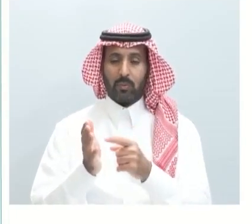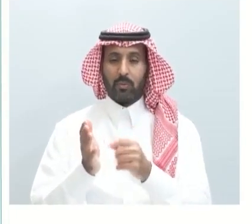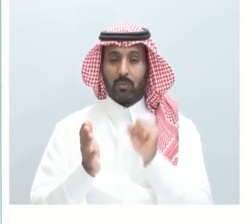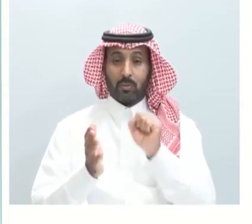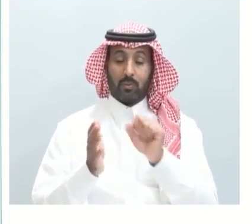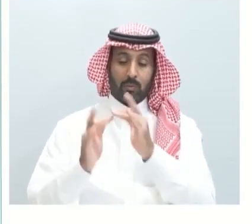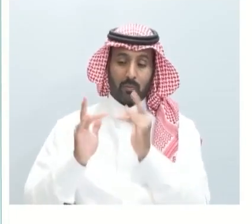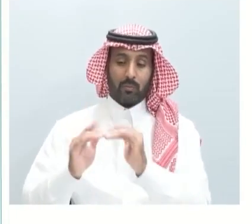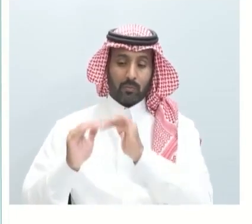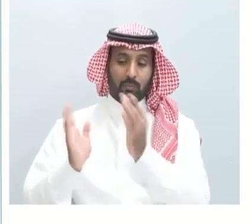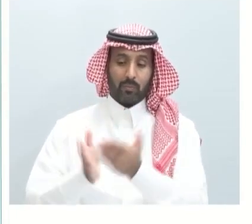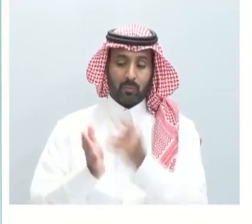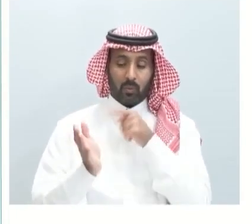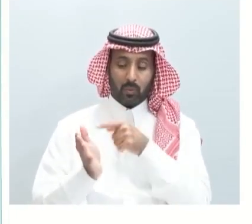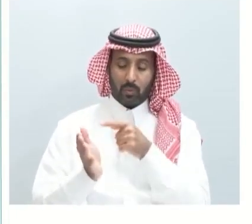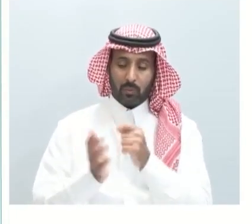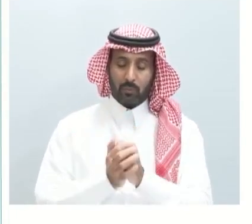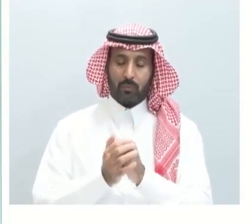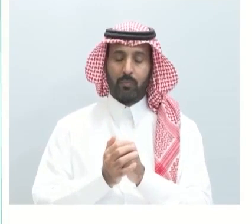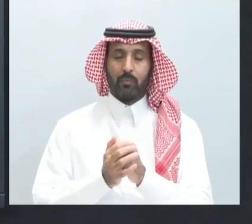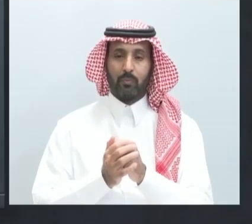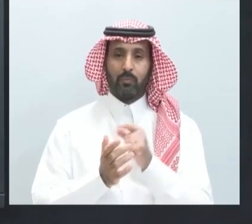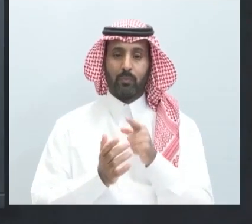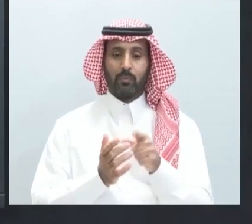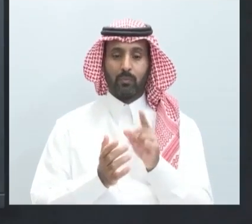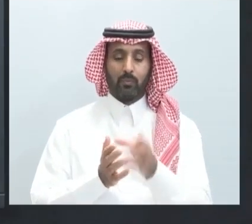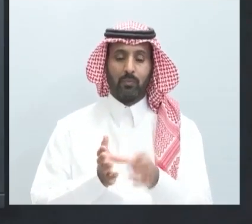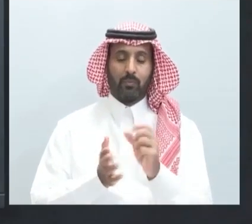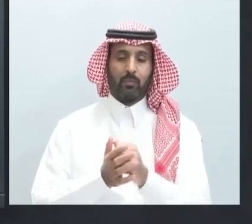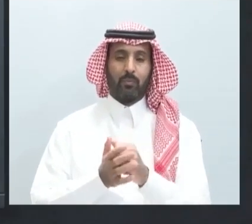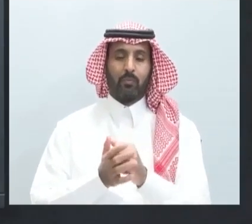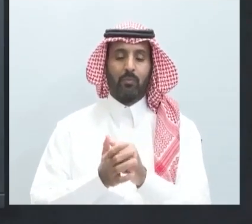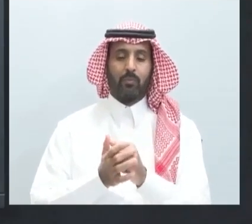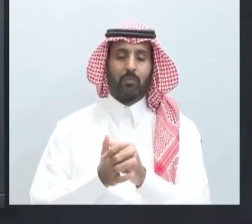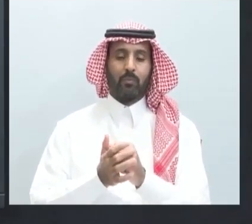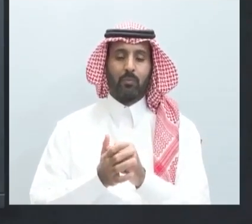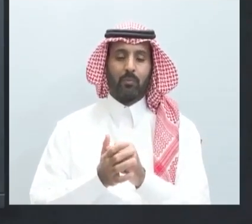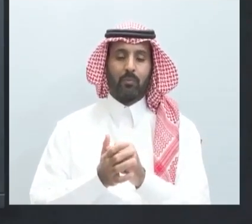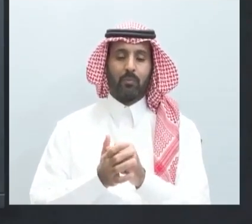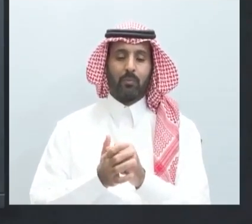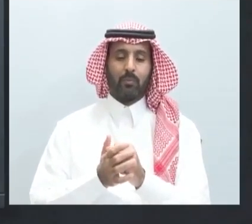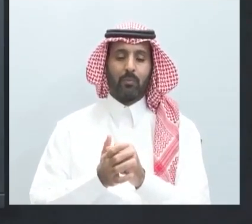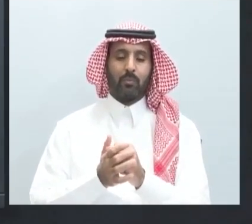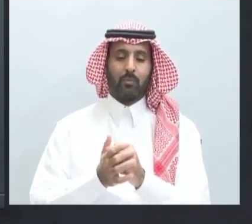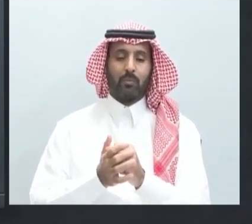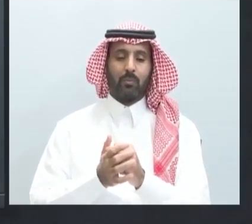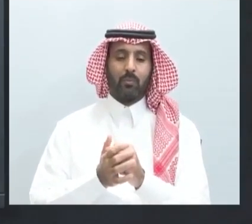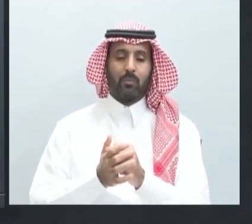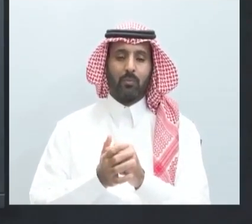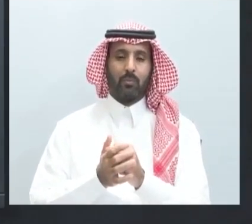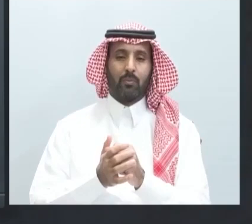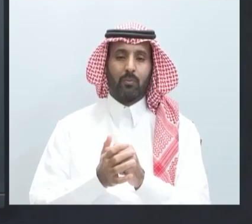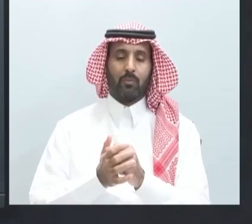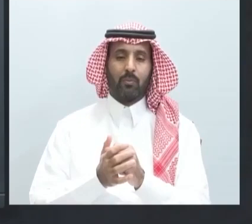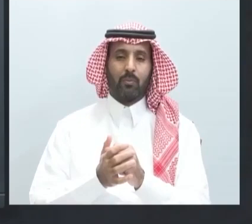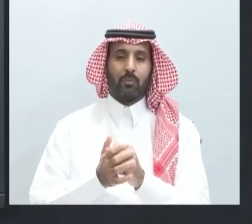So describe something that is in your room using two or three adjectives. So